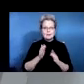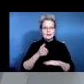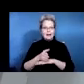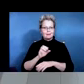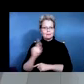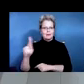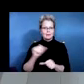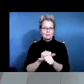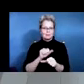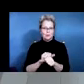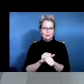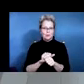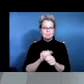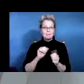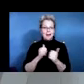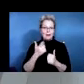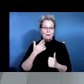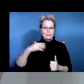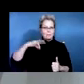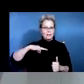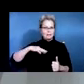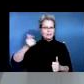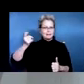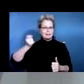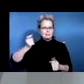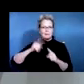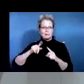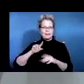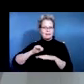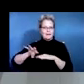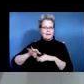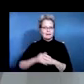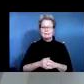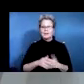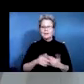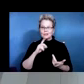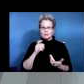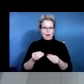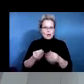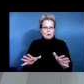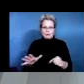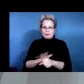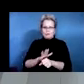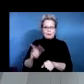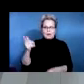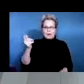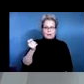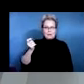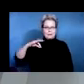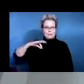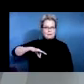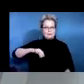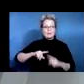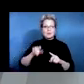support that initial transition back to work, um, without fear of losing his benefits and or if he's unsuccessful